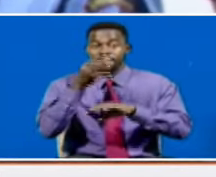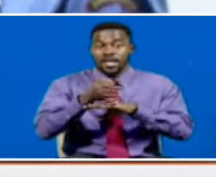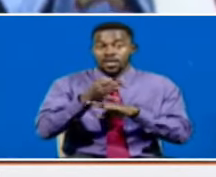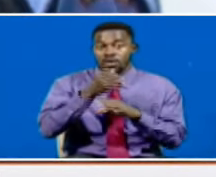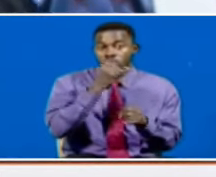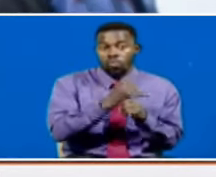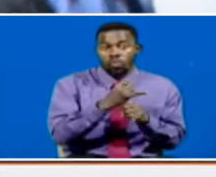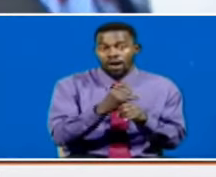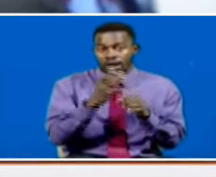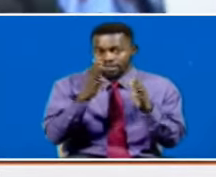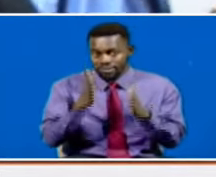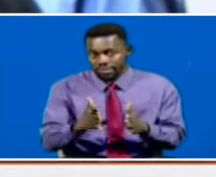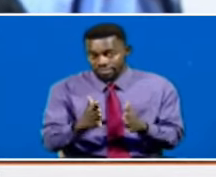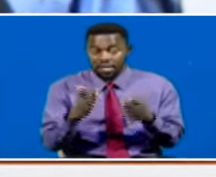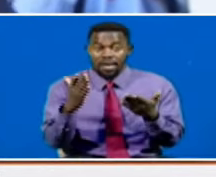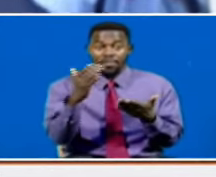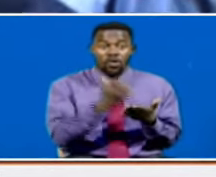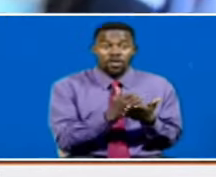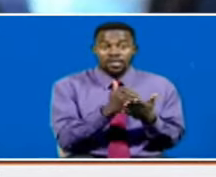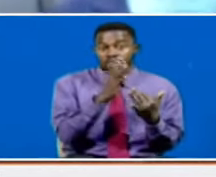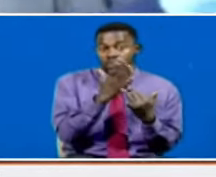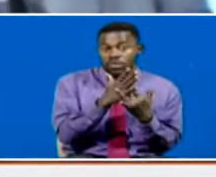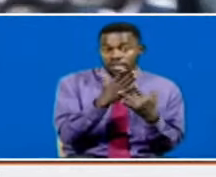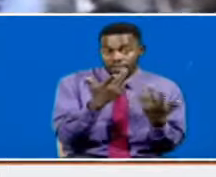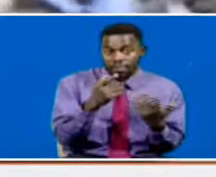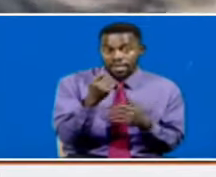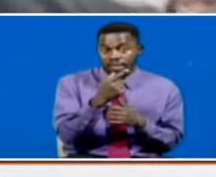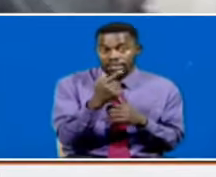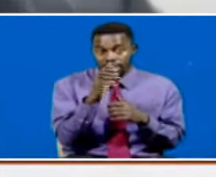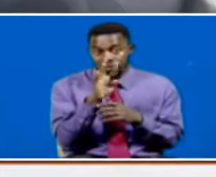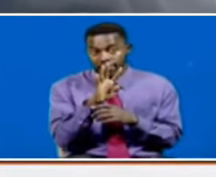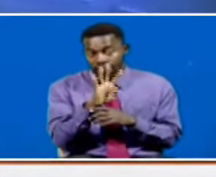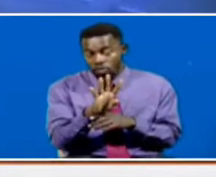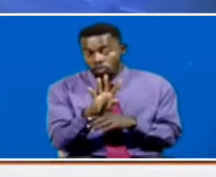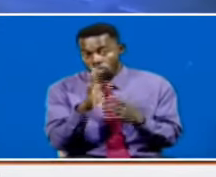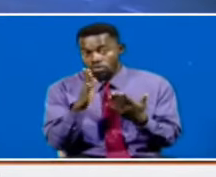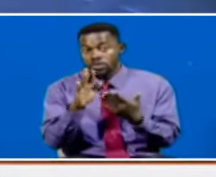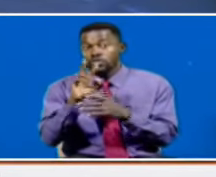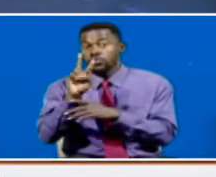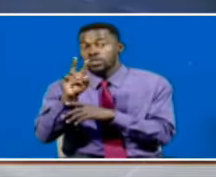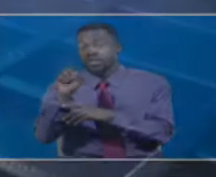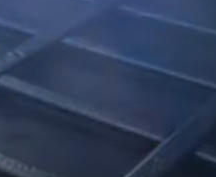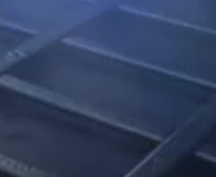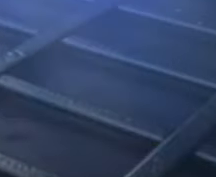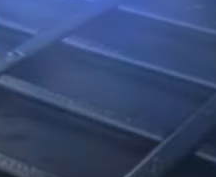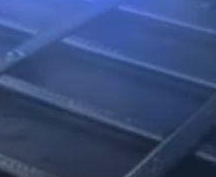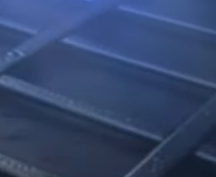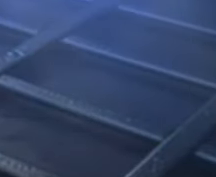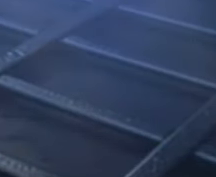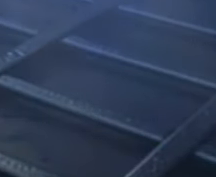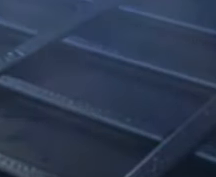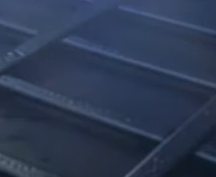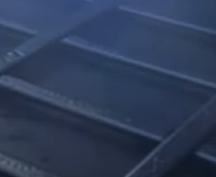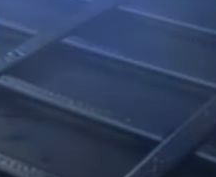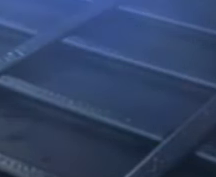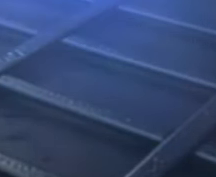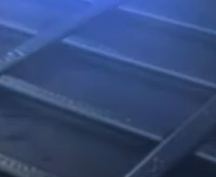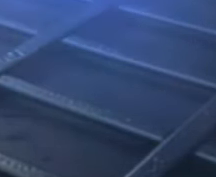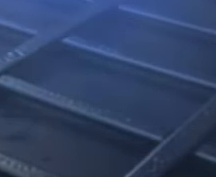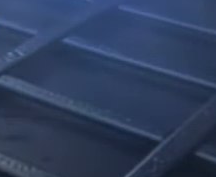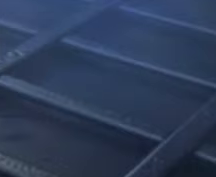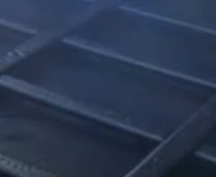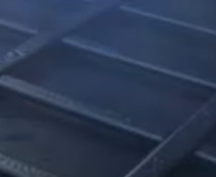were employed between June 2016 and June 2022. During this period, they received a sum of